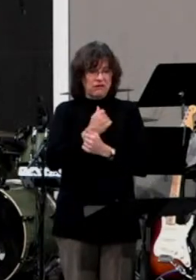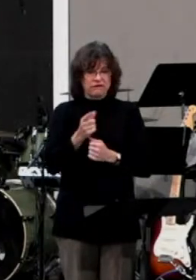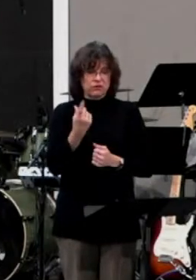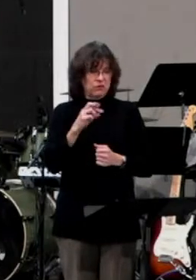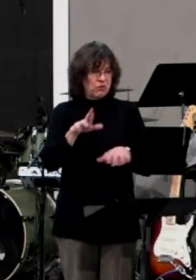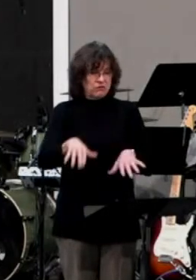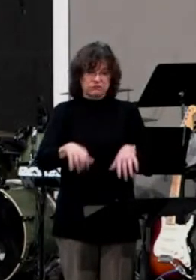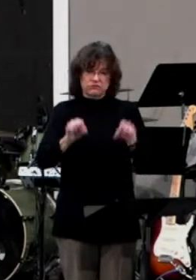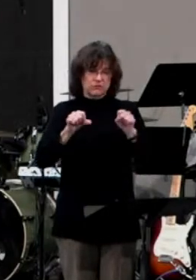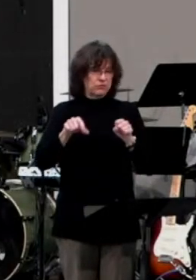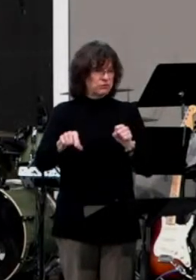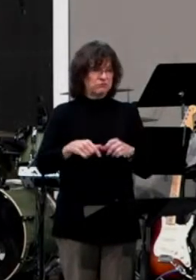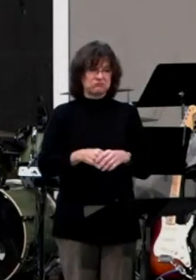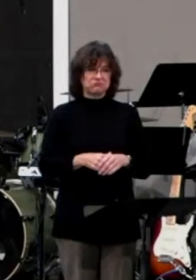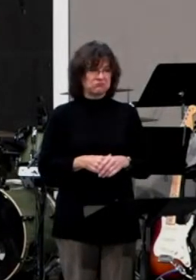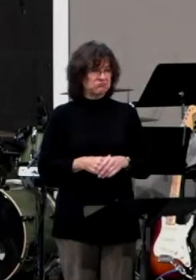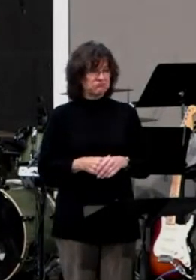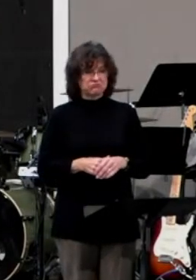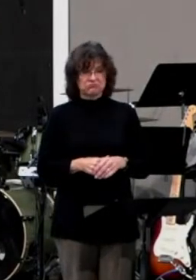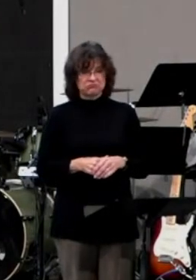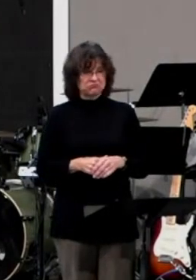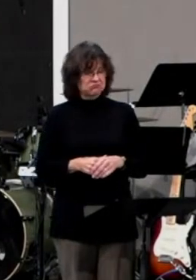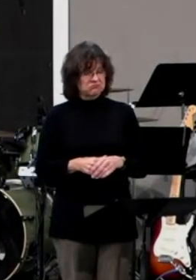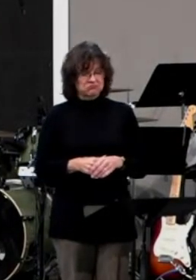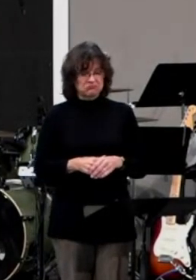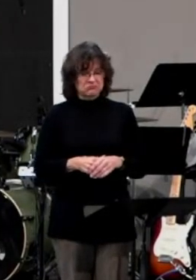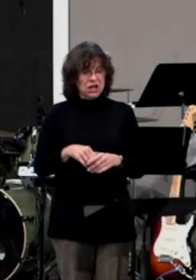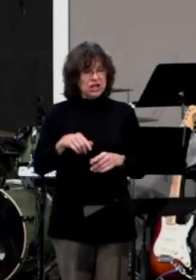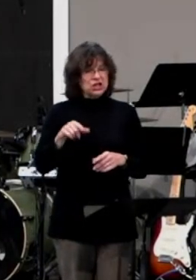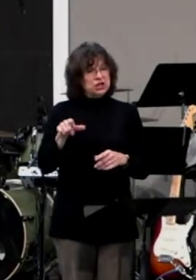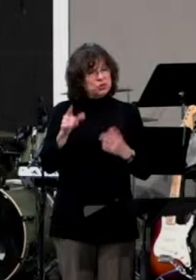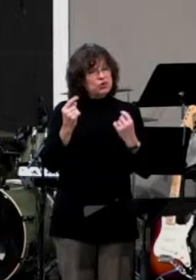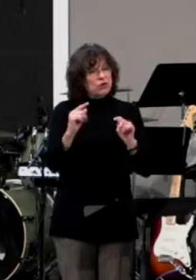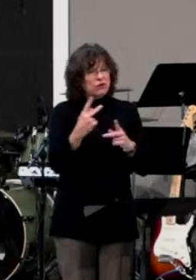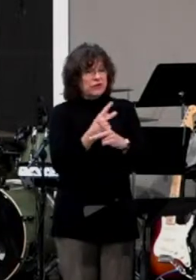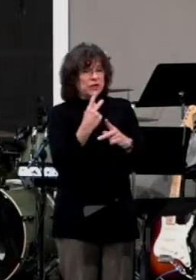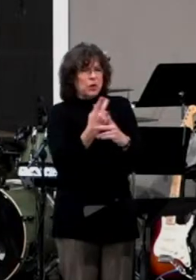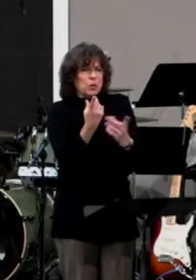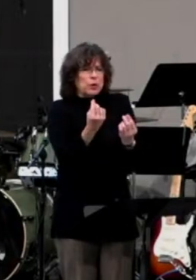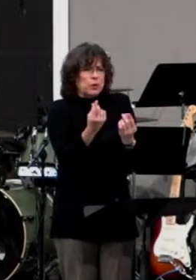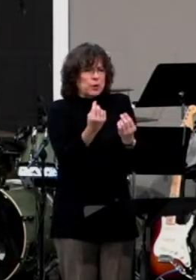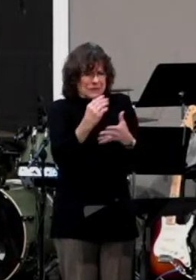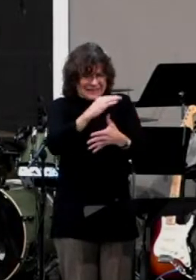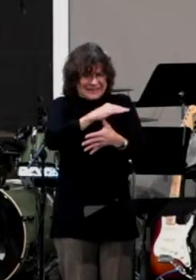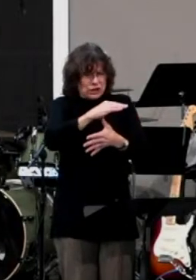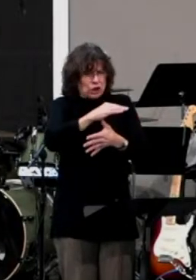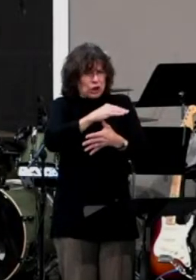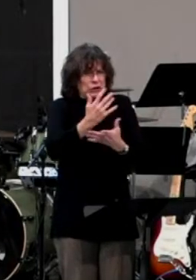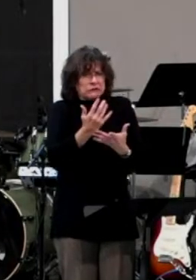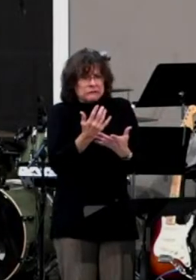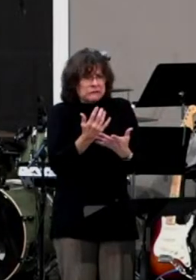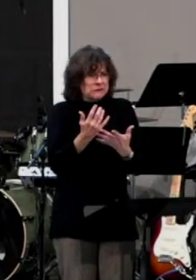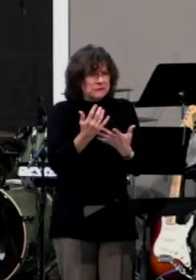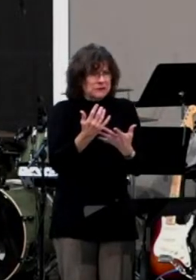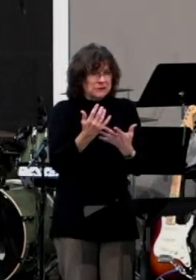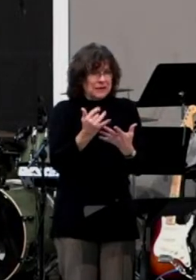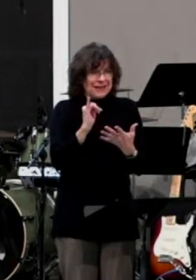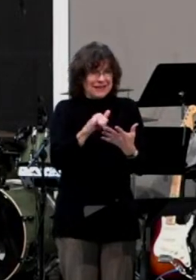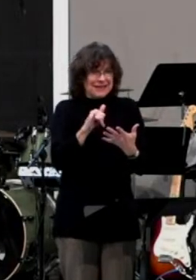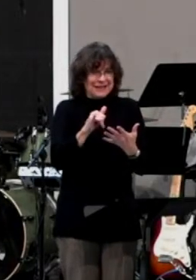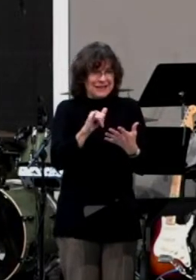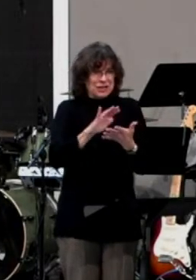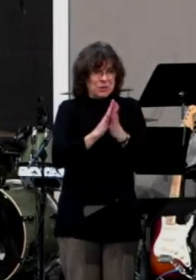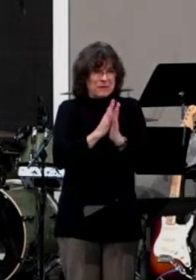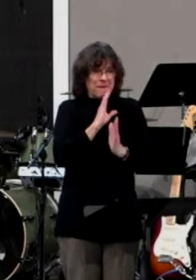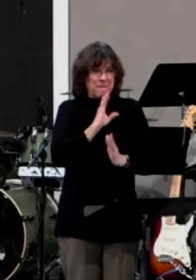her. She was trying to figure out what she was going to do when she was a senior, because in September she